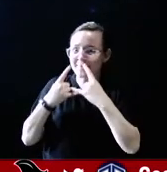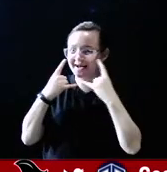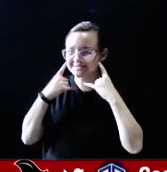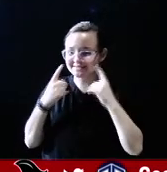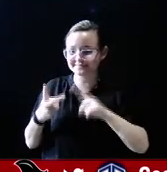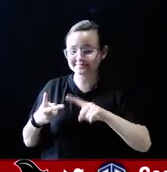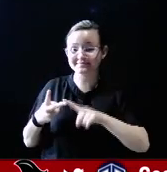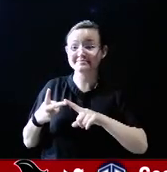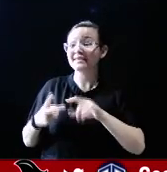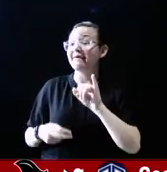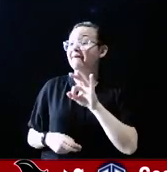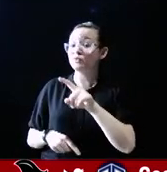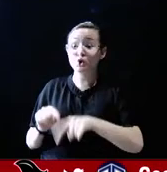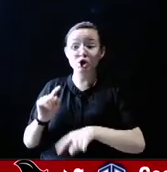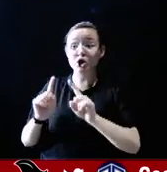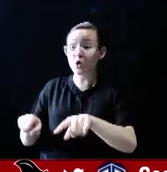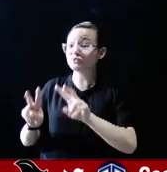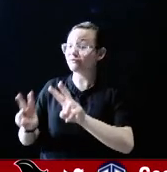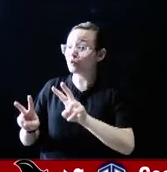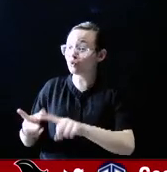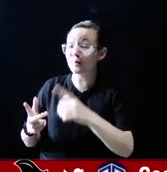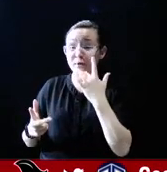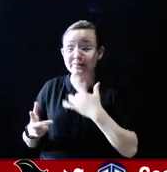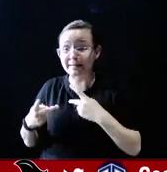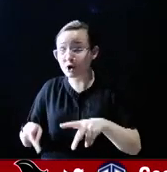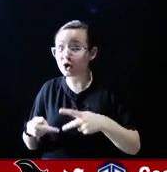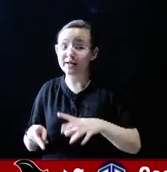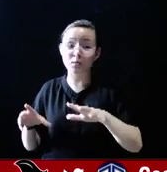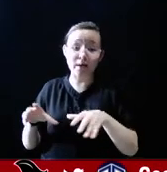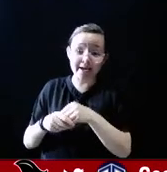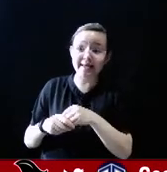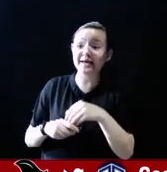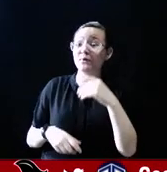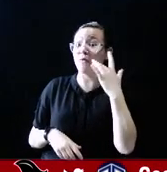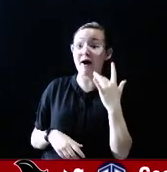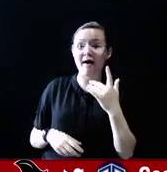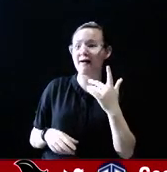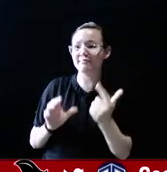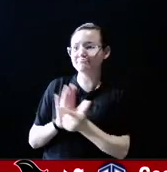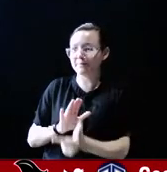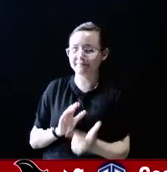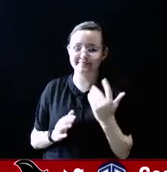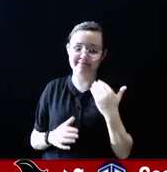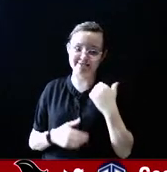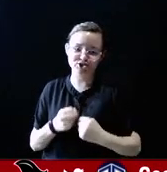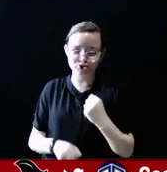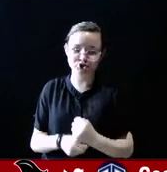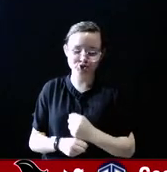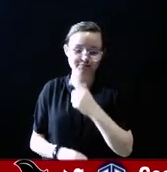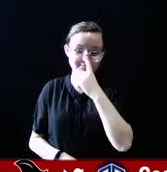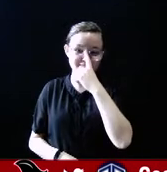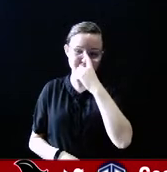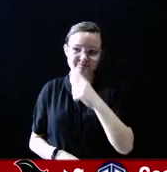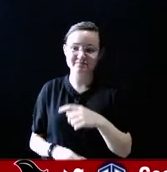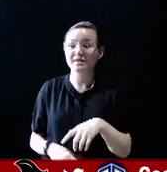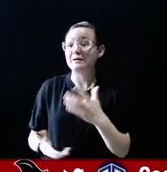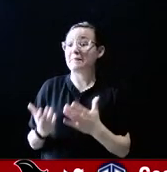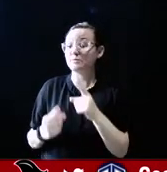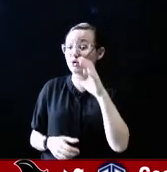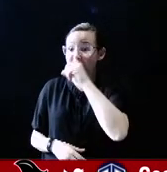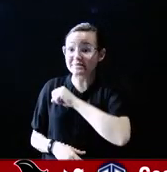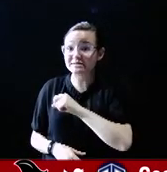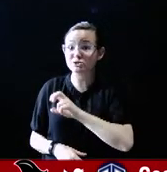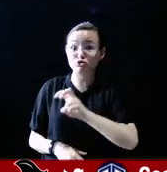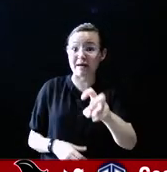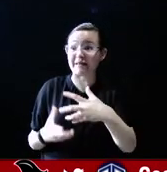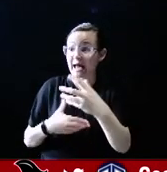You were unable to attend a funeral, a birthday party, a wedding, as they were not permitted this past year. Maybe you missed traveling